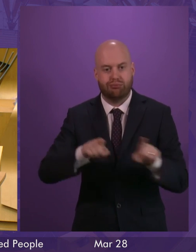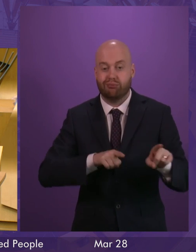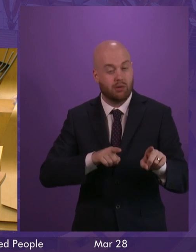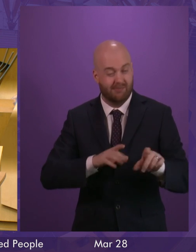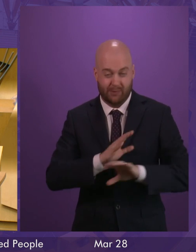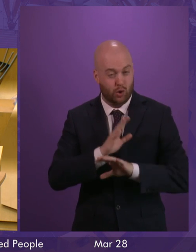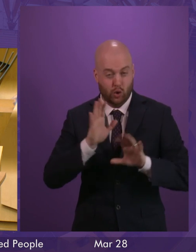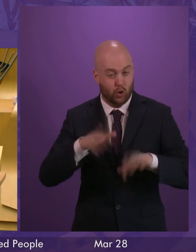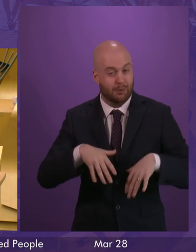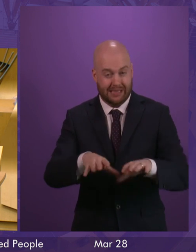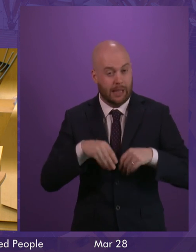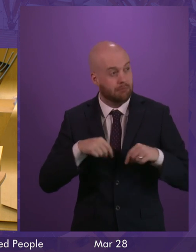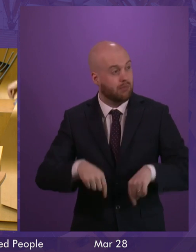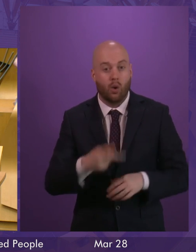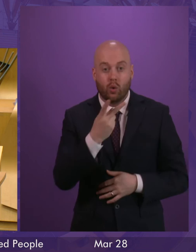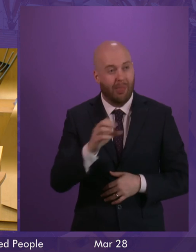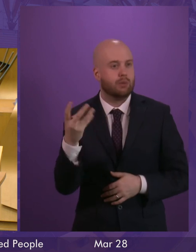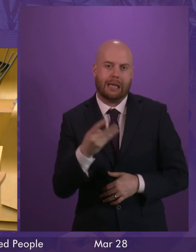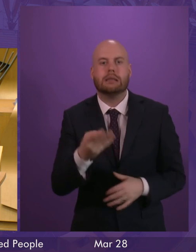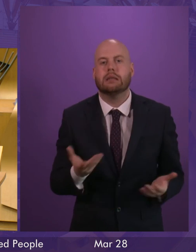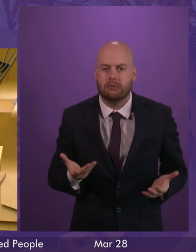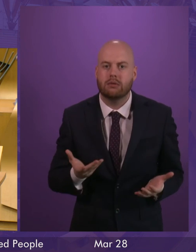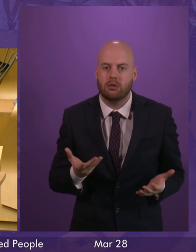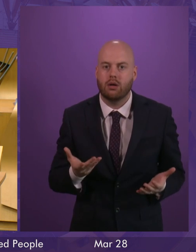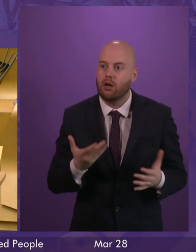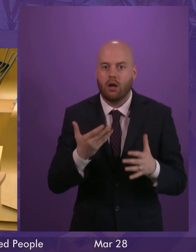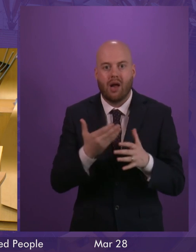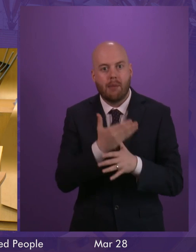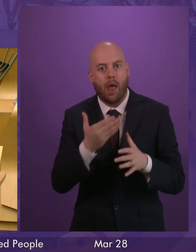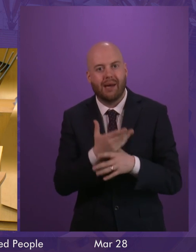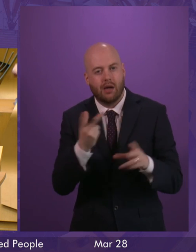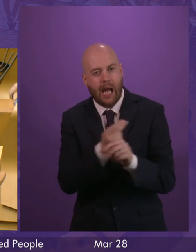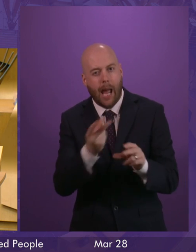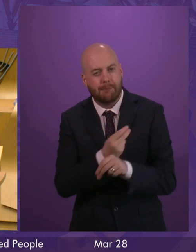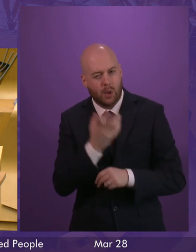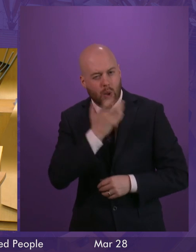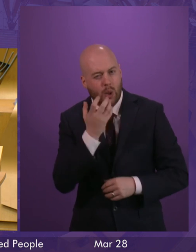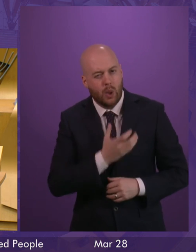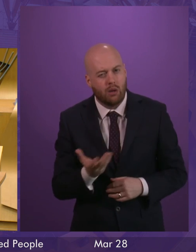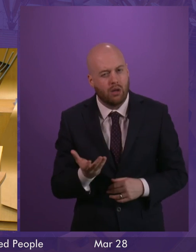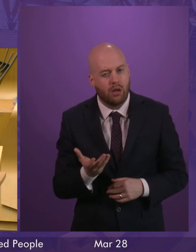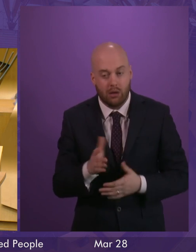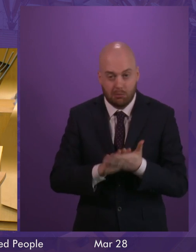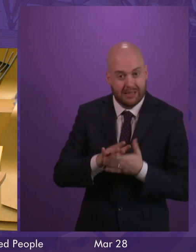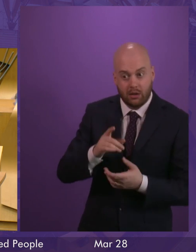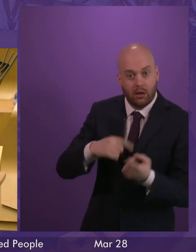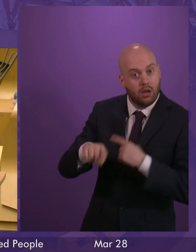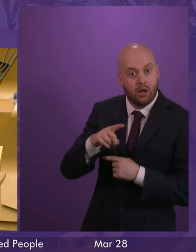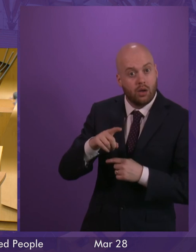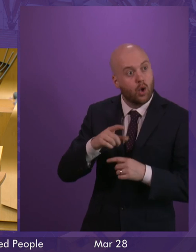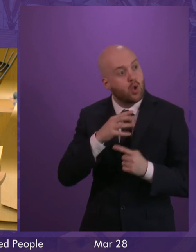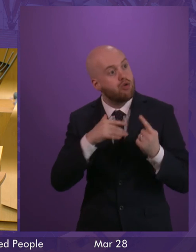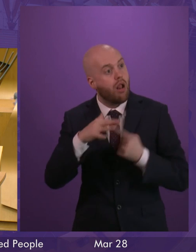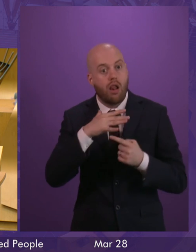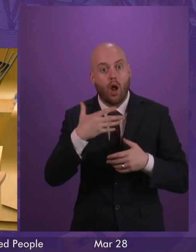here in 2019 we have a disability employment gap of that nature. It leads to people not being socially included. It leads to